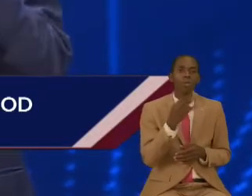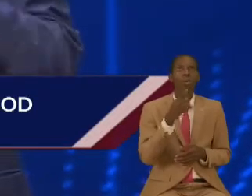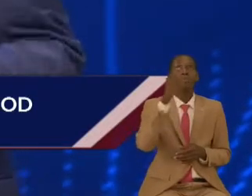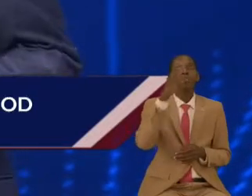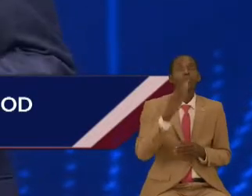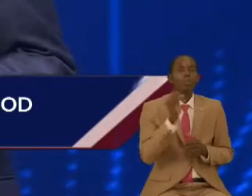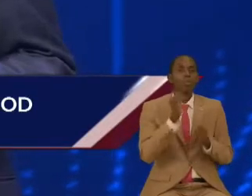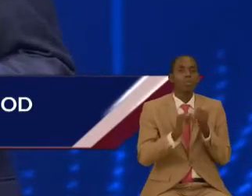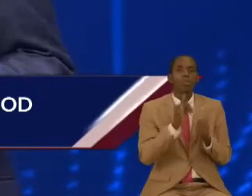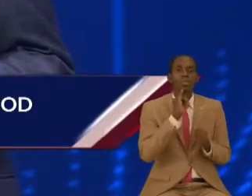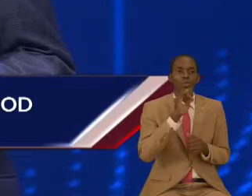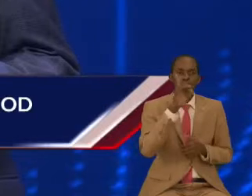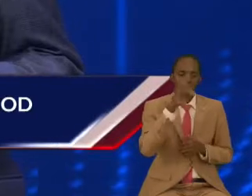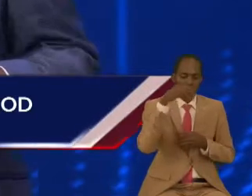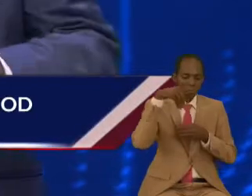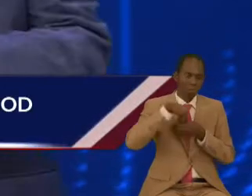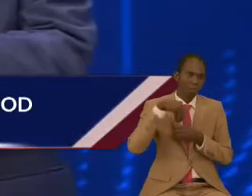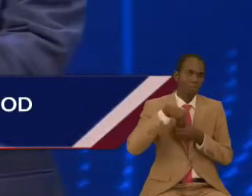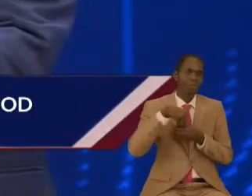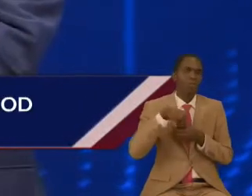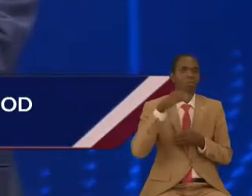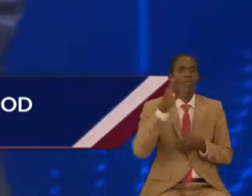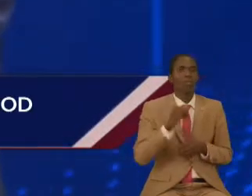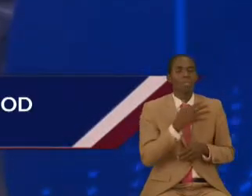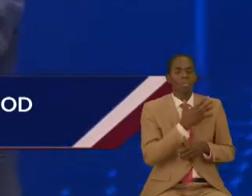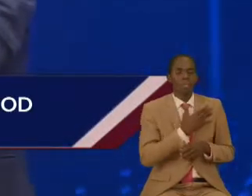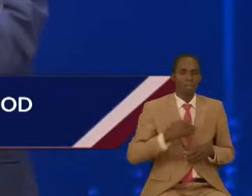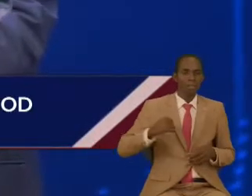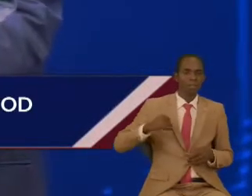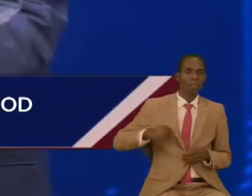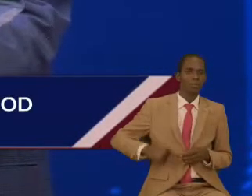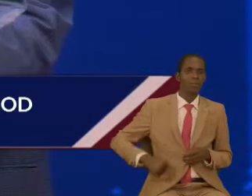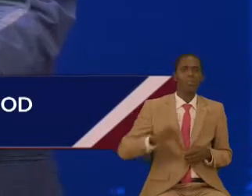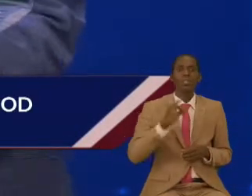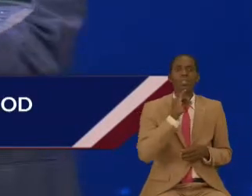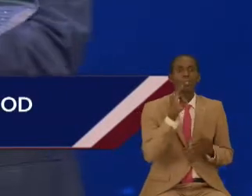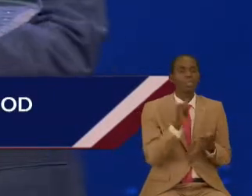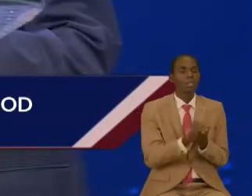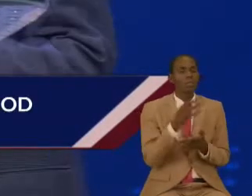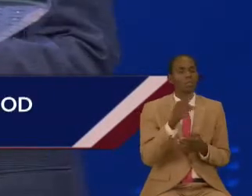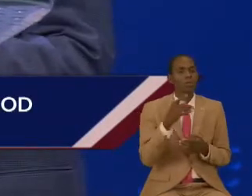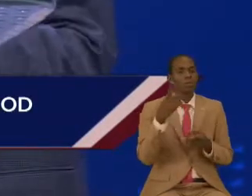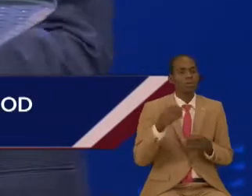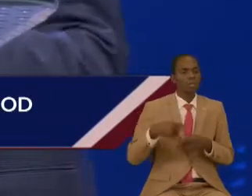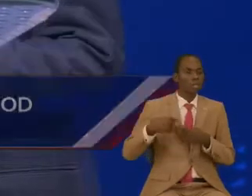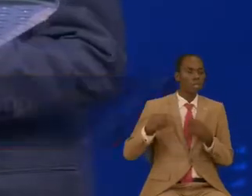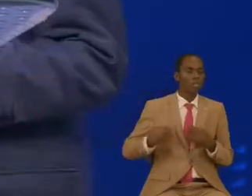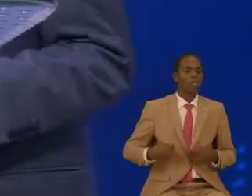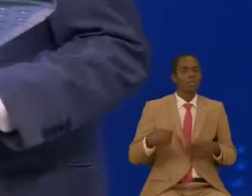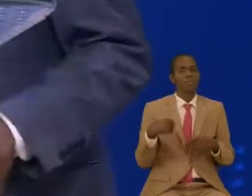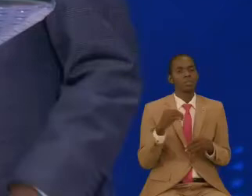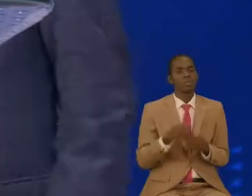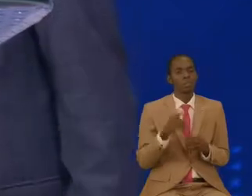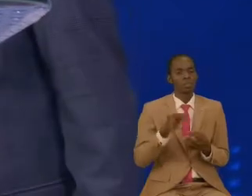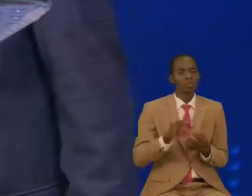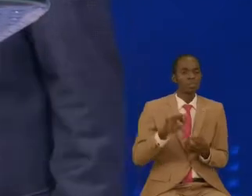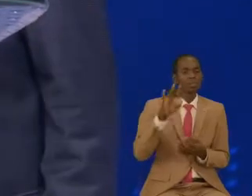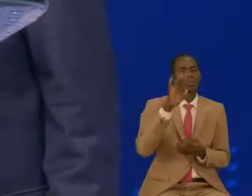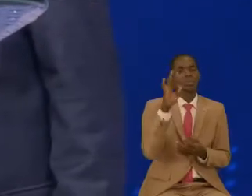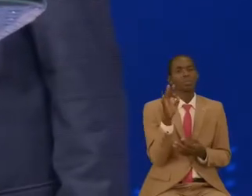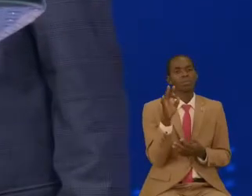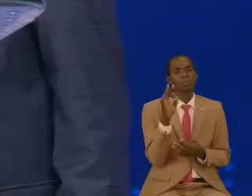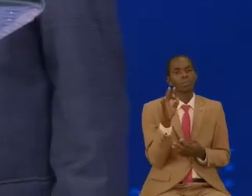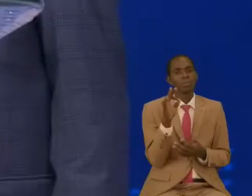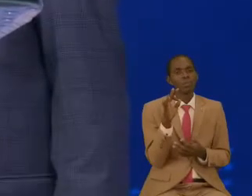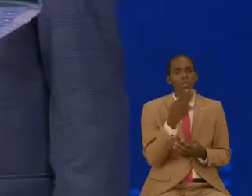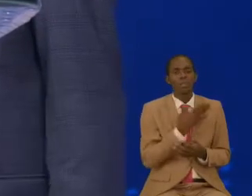one inwardly, and circumcision is that of the heart in the